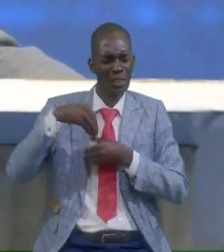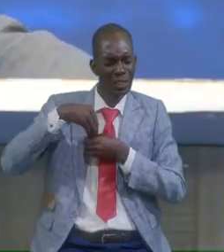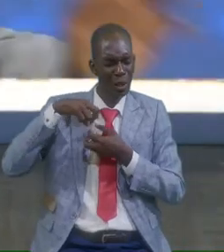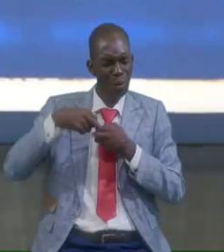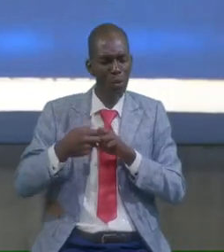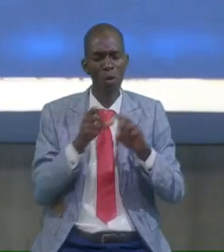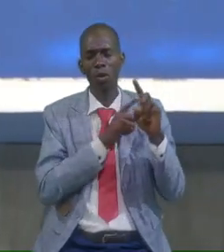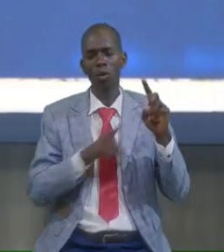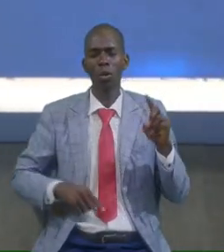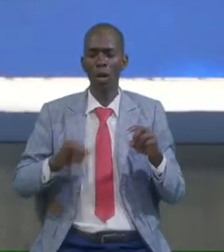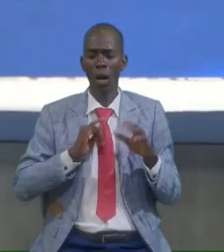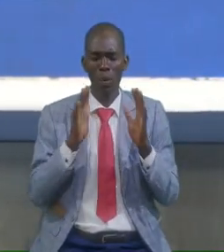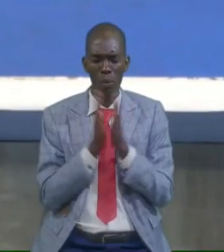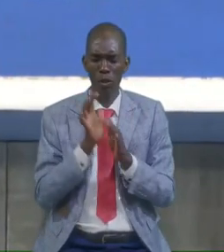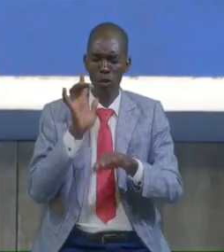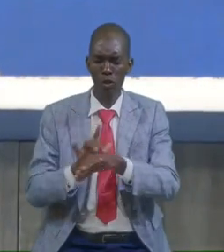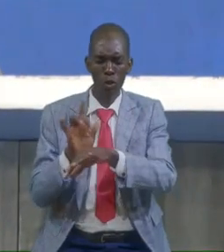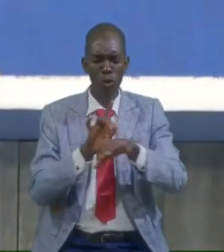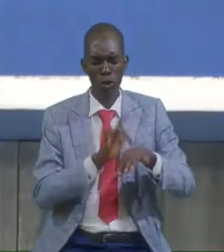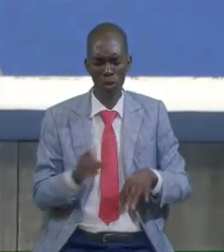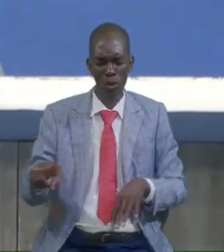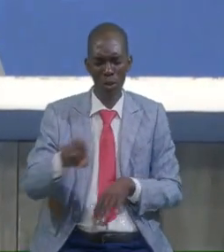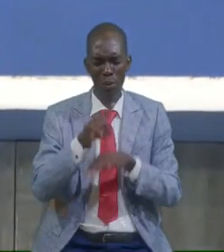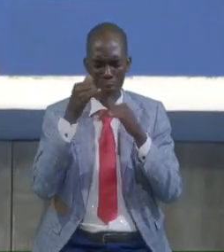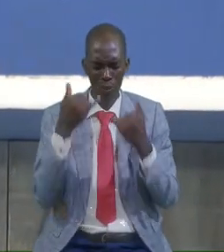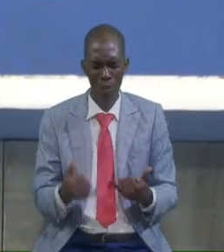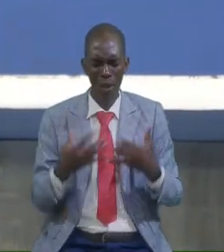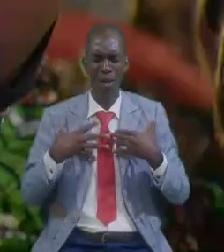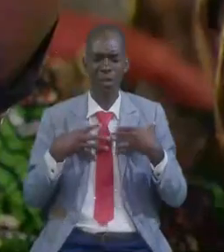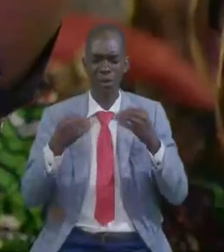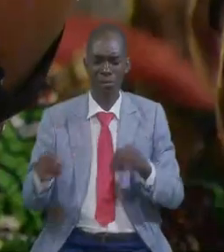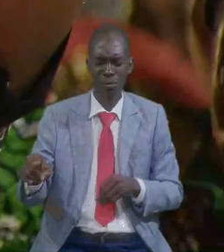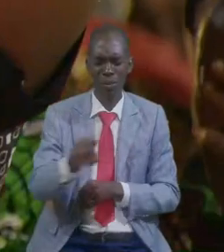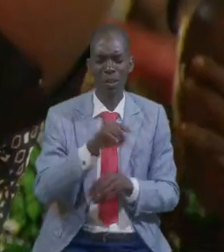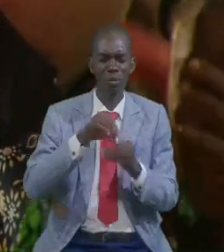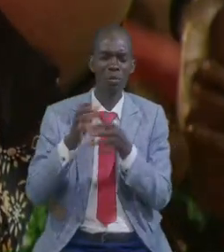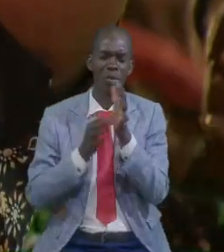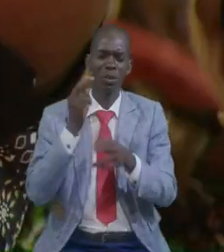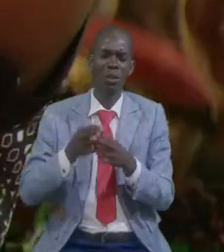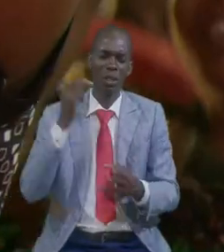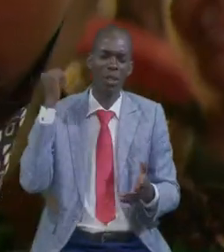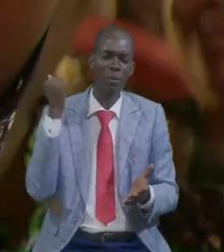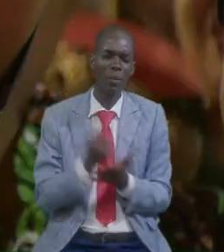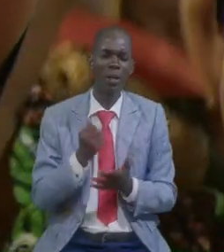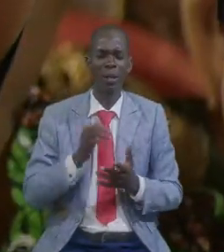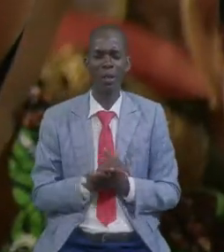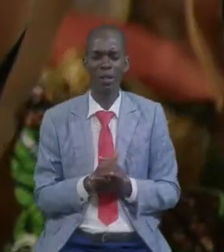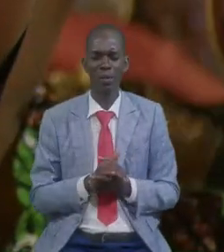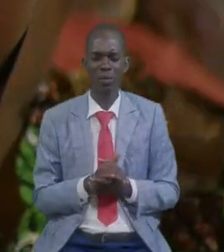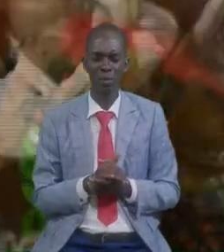reach out to them right there now. Heal them in Jesus' name.